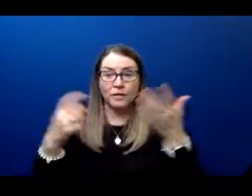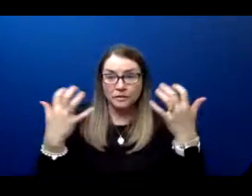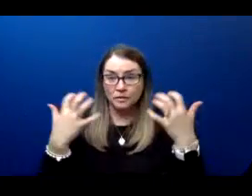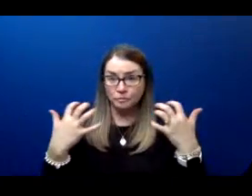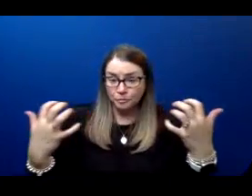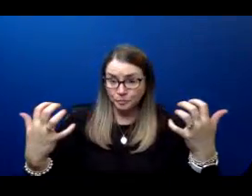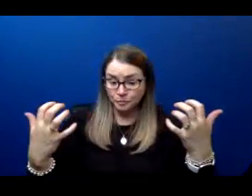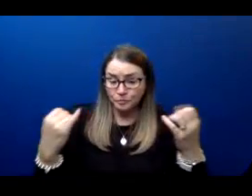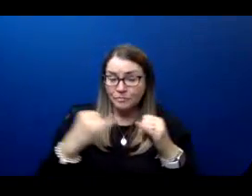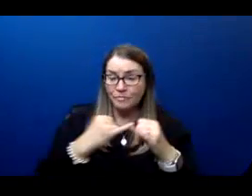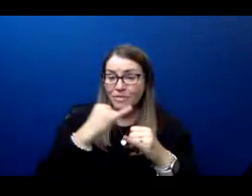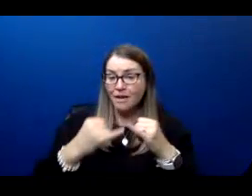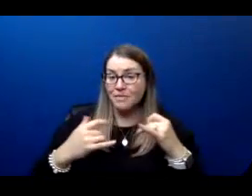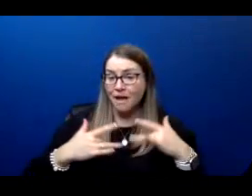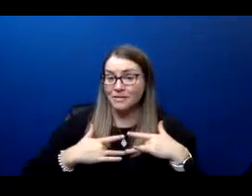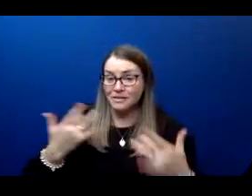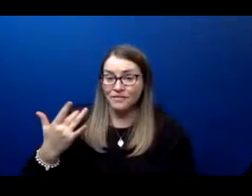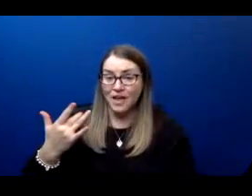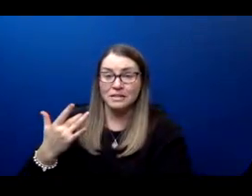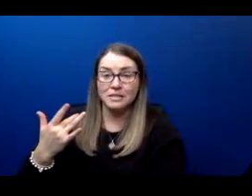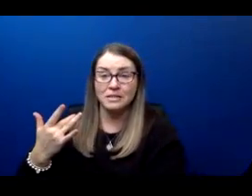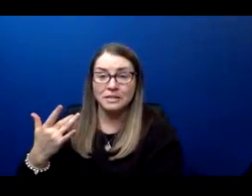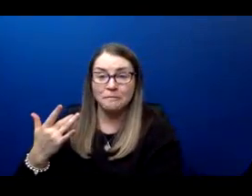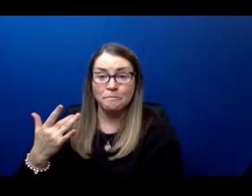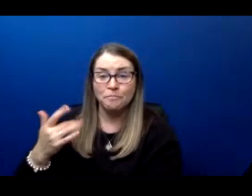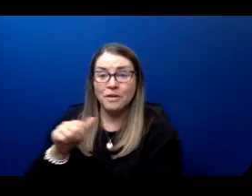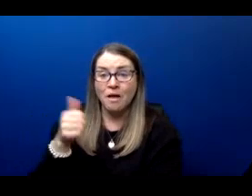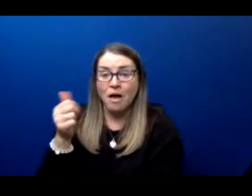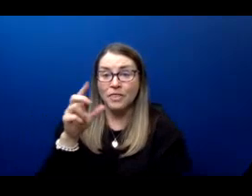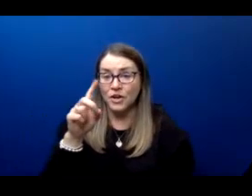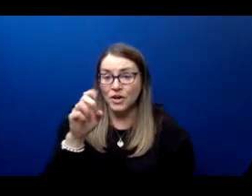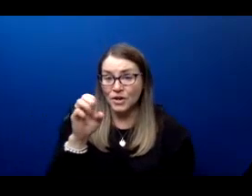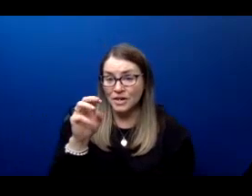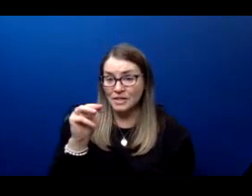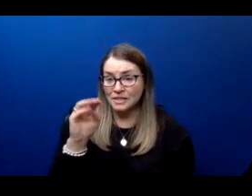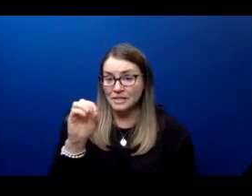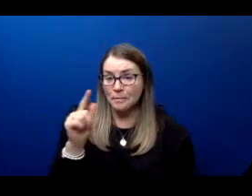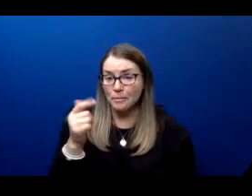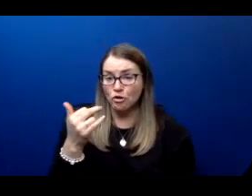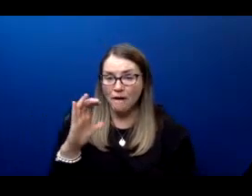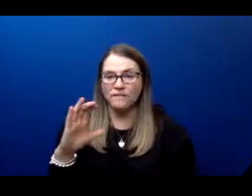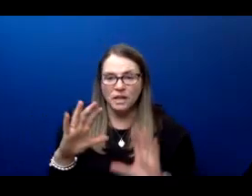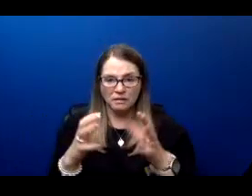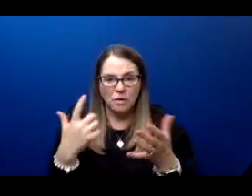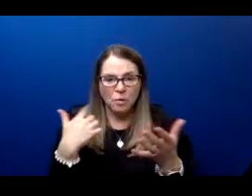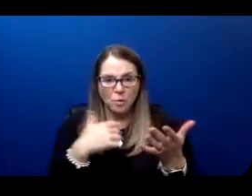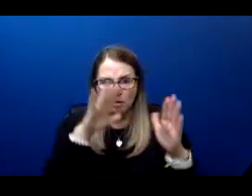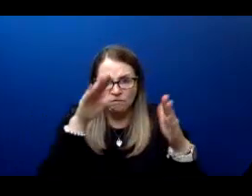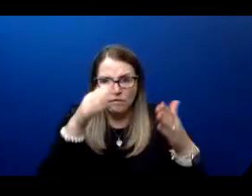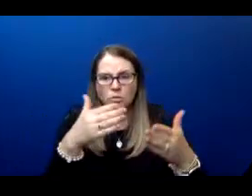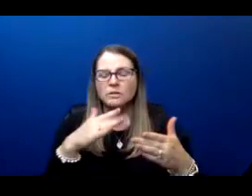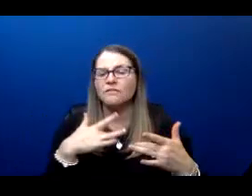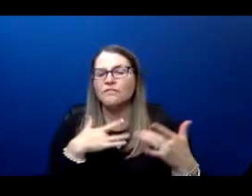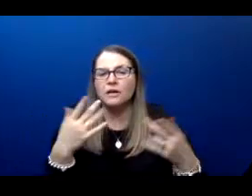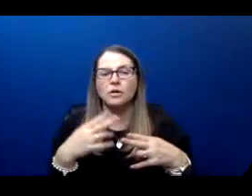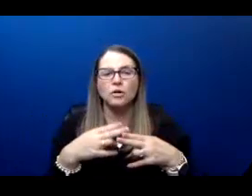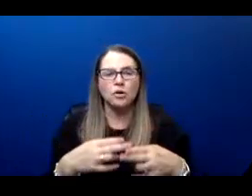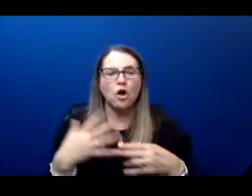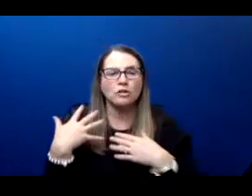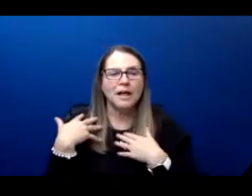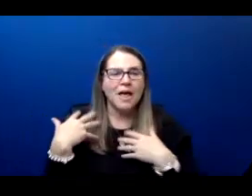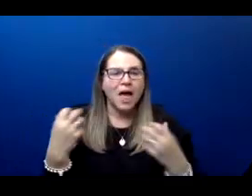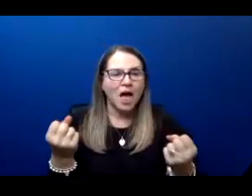then the last event, just another demographic that we try to always be responsive to, and that is an event that was called Healthy